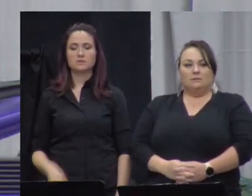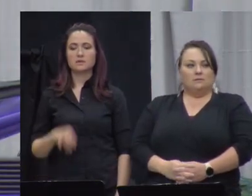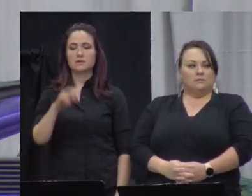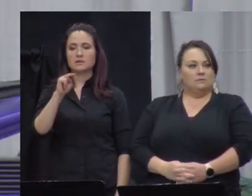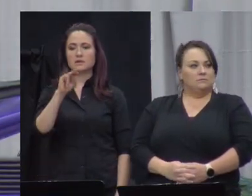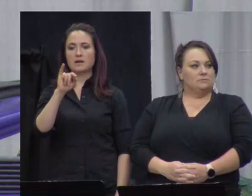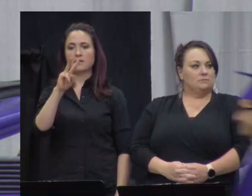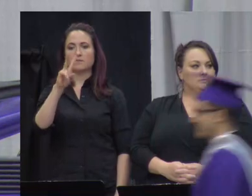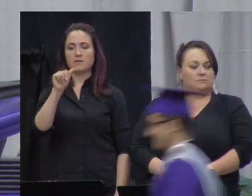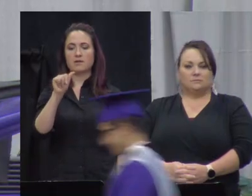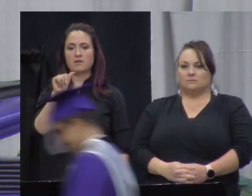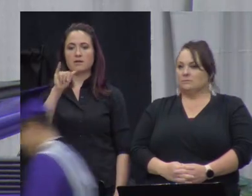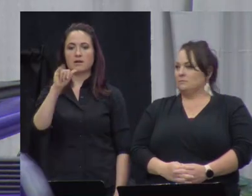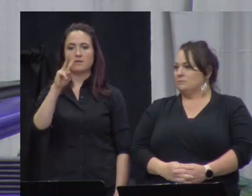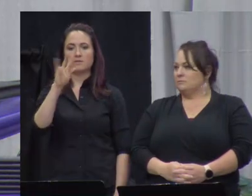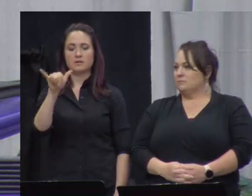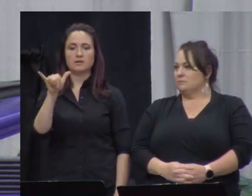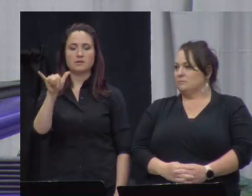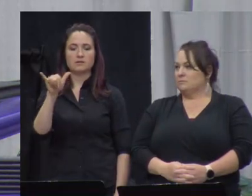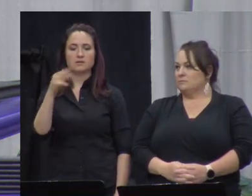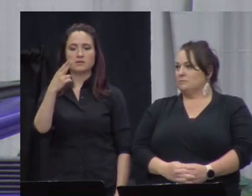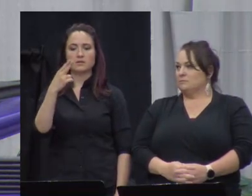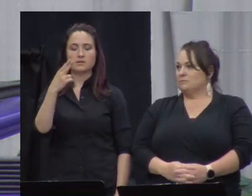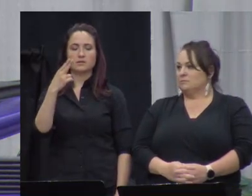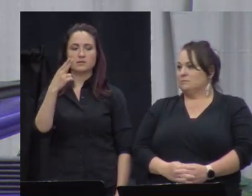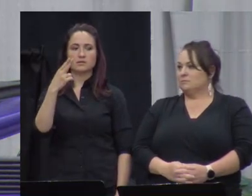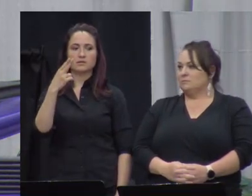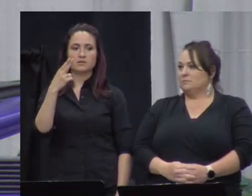Nyla Ivy Saad.